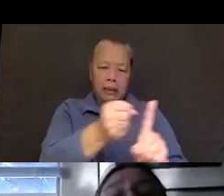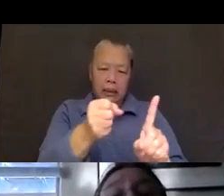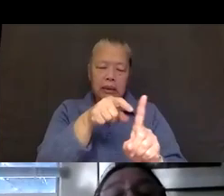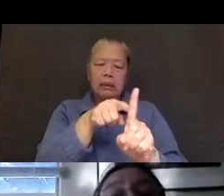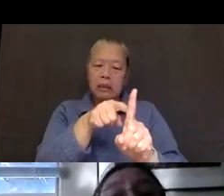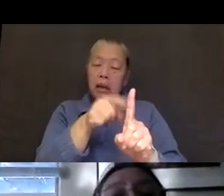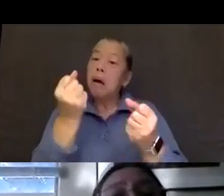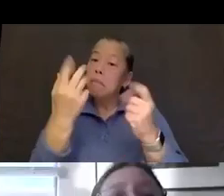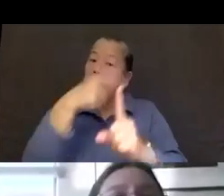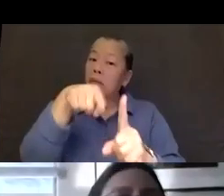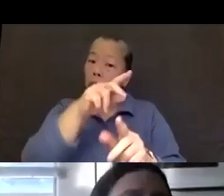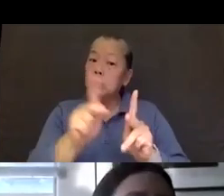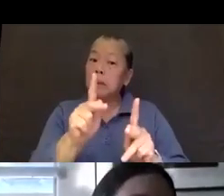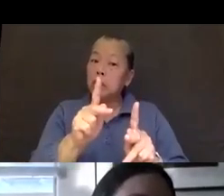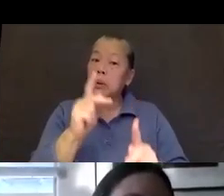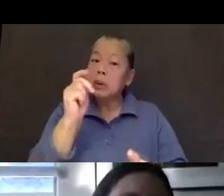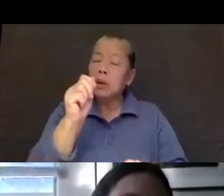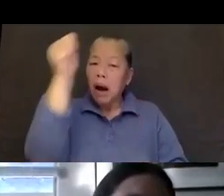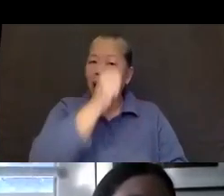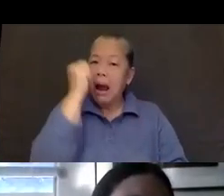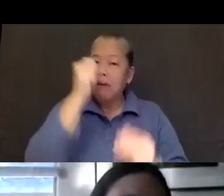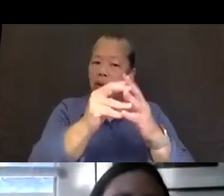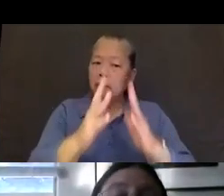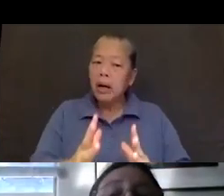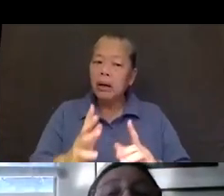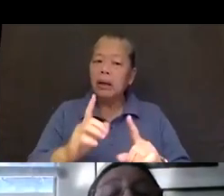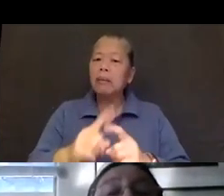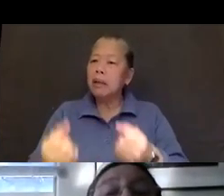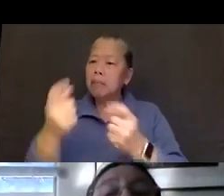African American, a number of them are also people with disabilities.